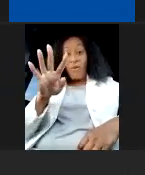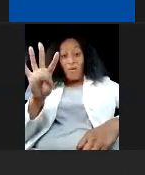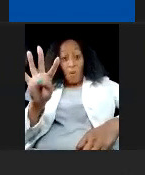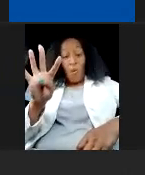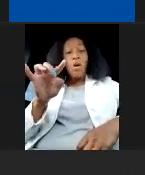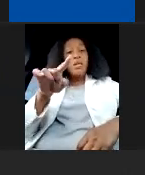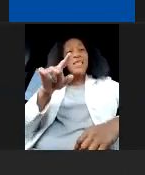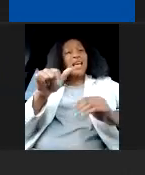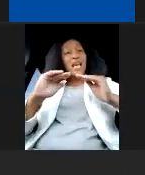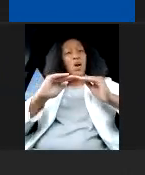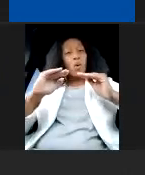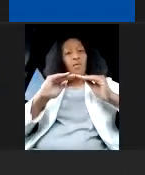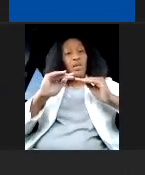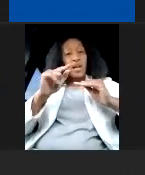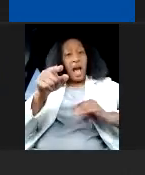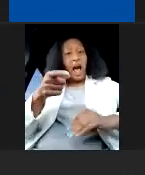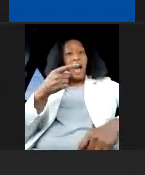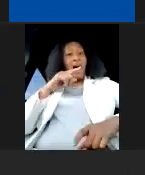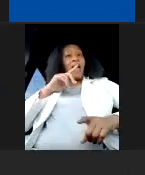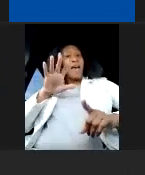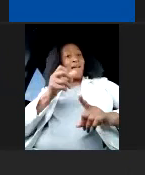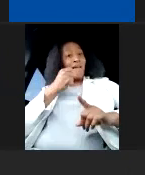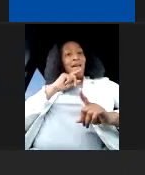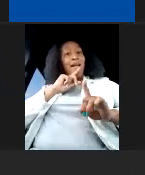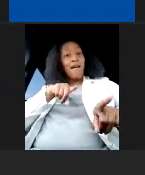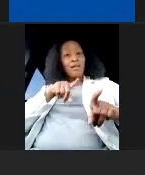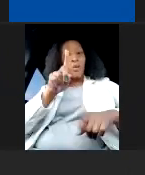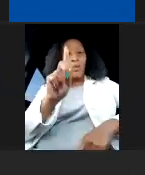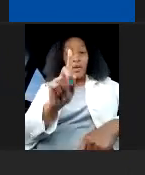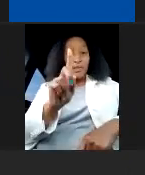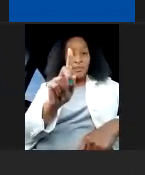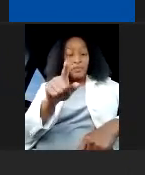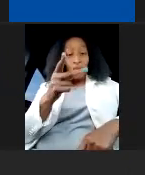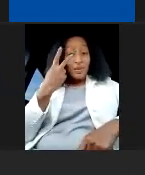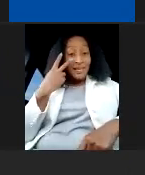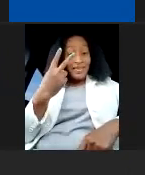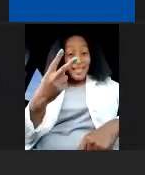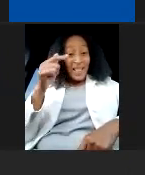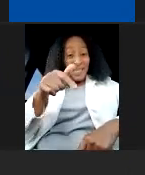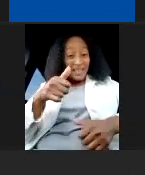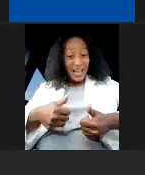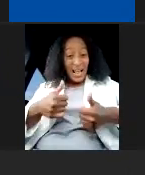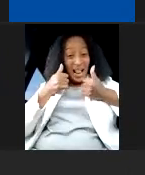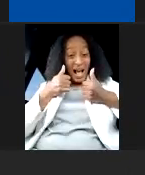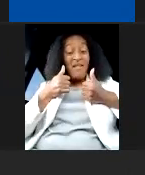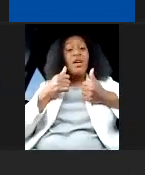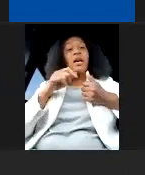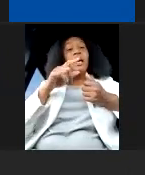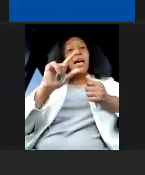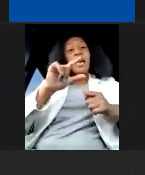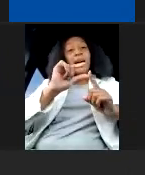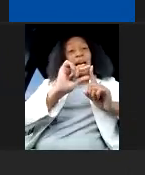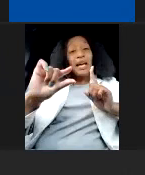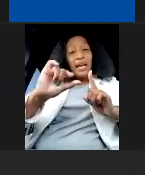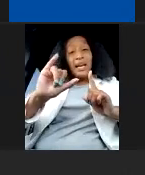Well, notice how this is aligned. The inches are on the top and the centimeters are on the bottom.